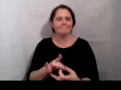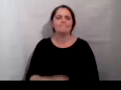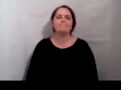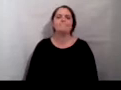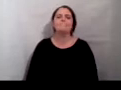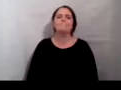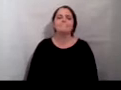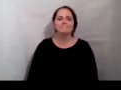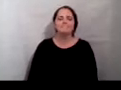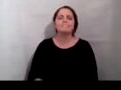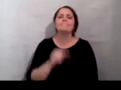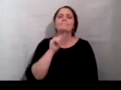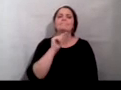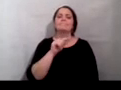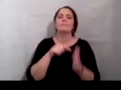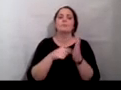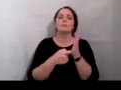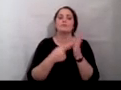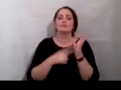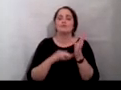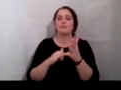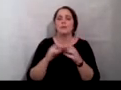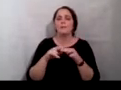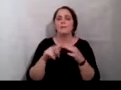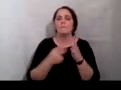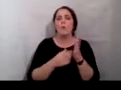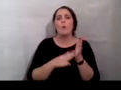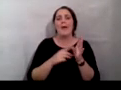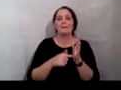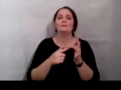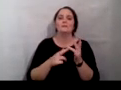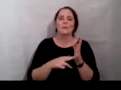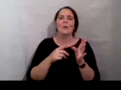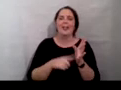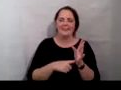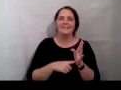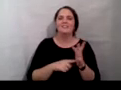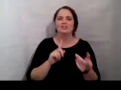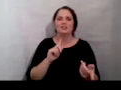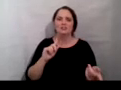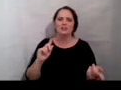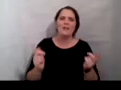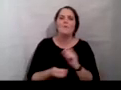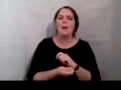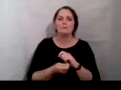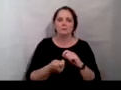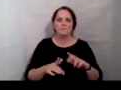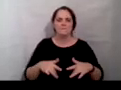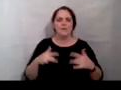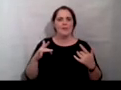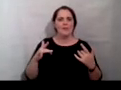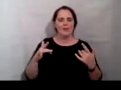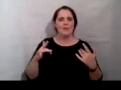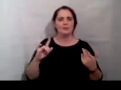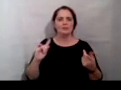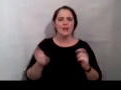Picking up on what Nadi said about a transformational performance, this idea of shifting, this